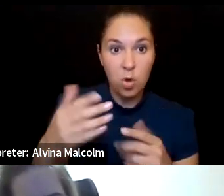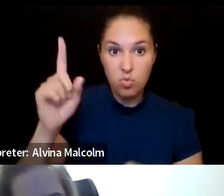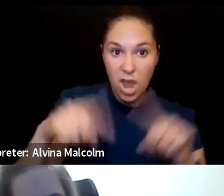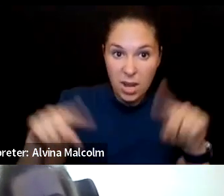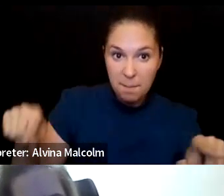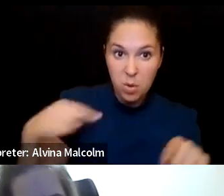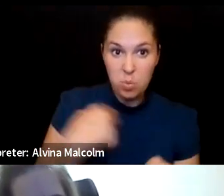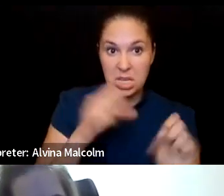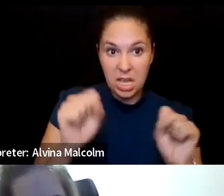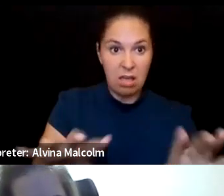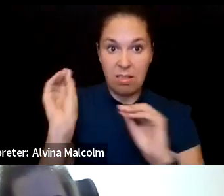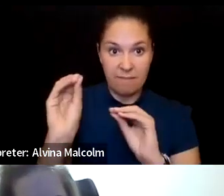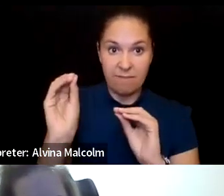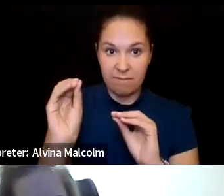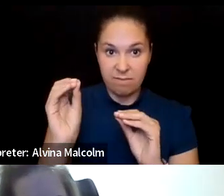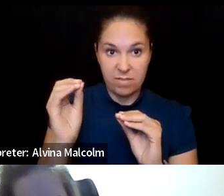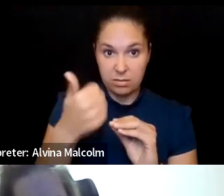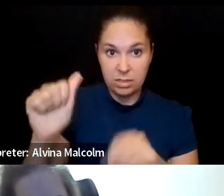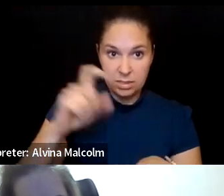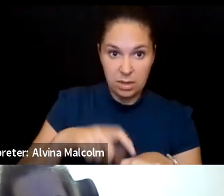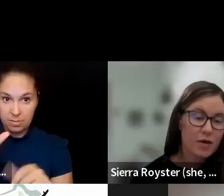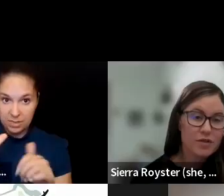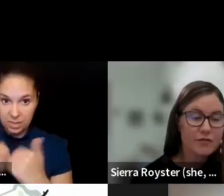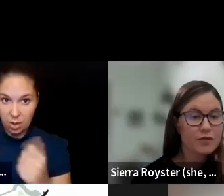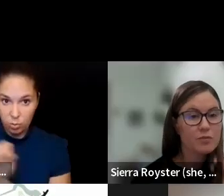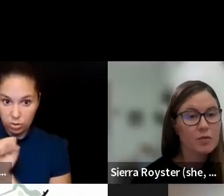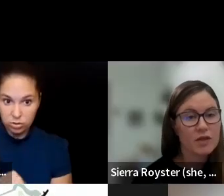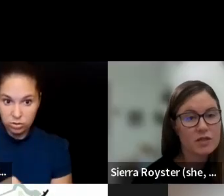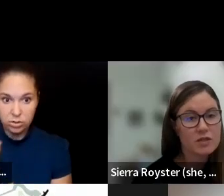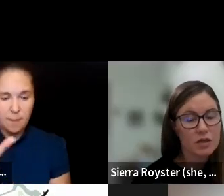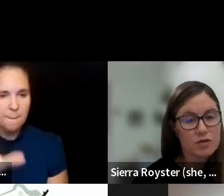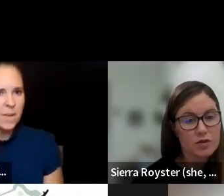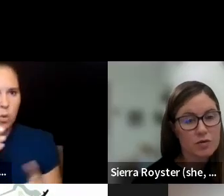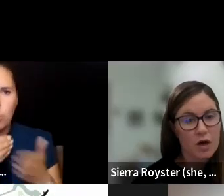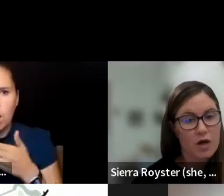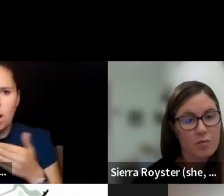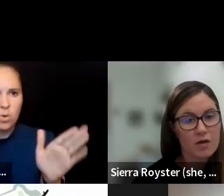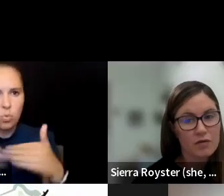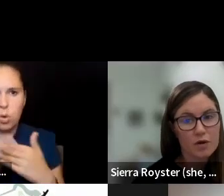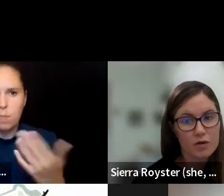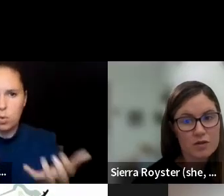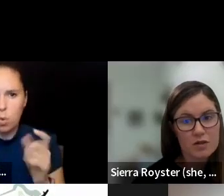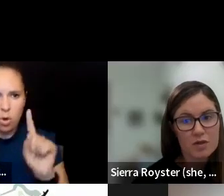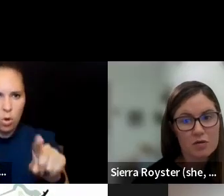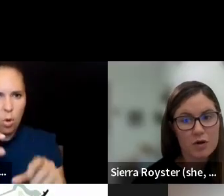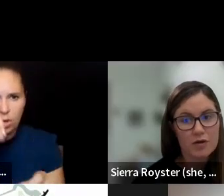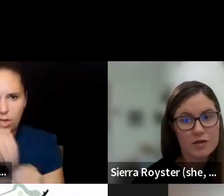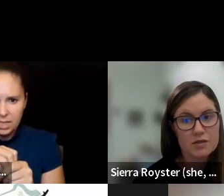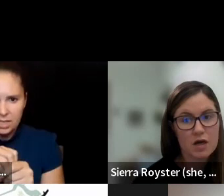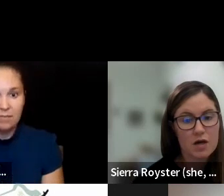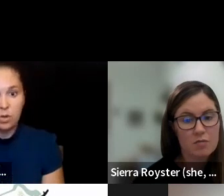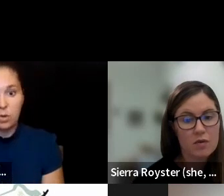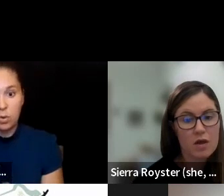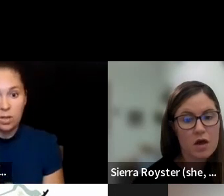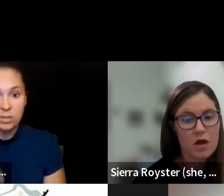leave if we want to go to a different one? How does it work? So you can pick whichever room you would like to go to. If you go down to the menu bar,